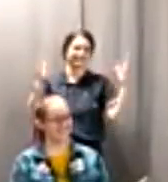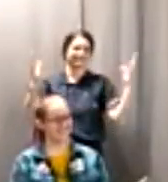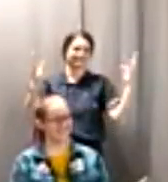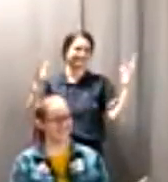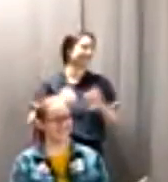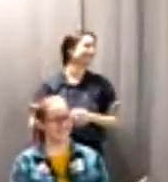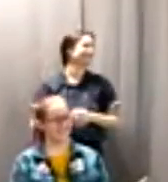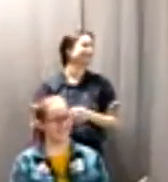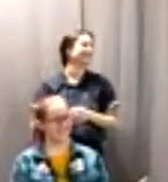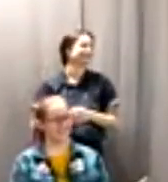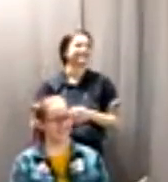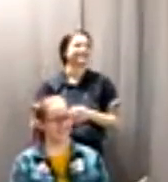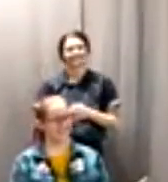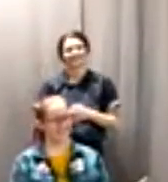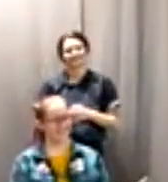Yeah, I know this stuff.